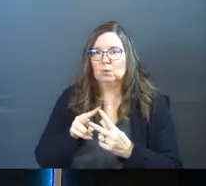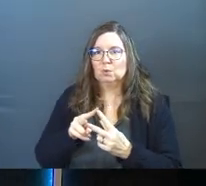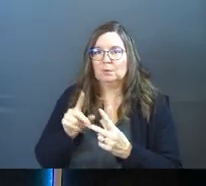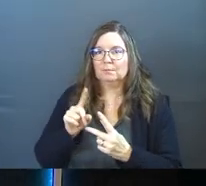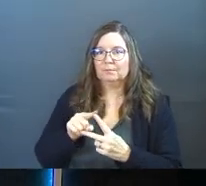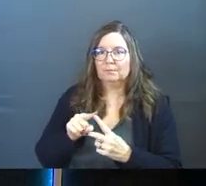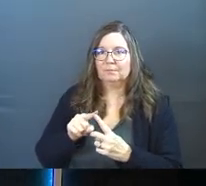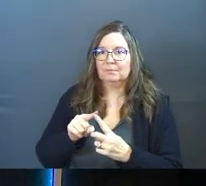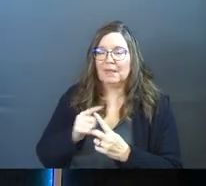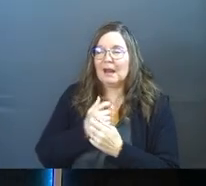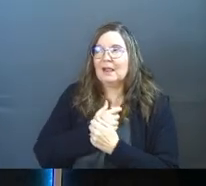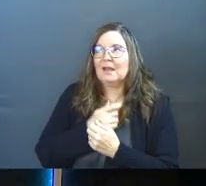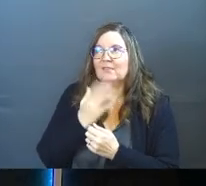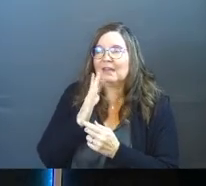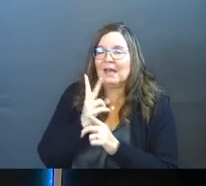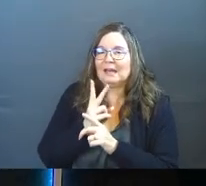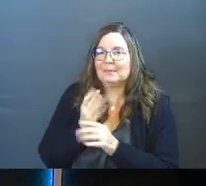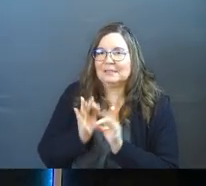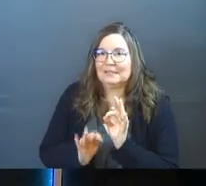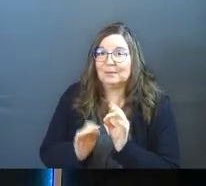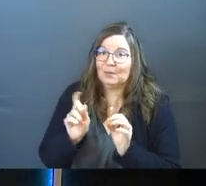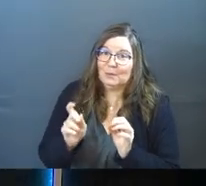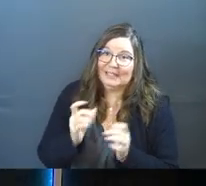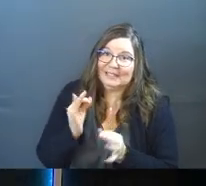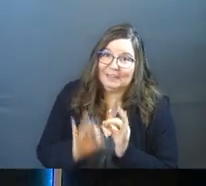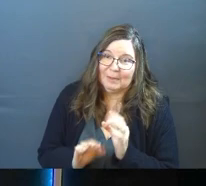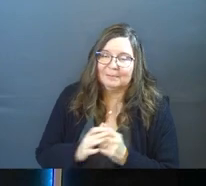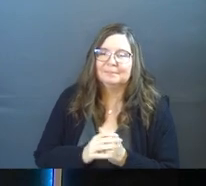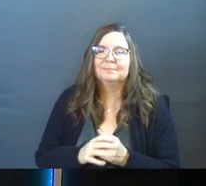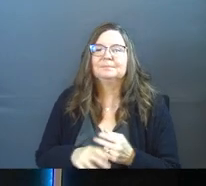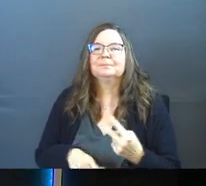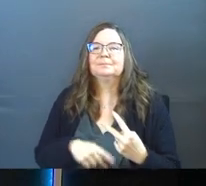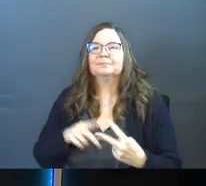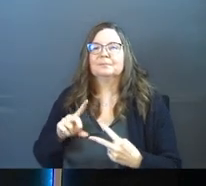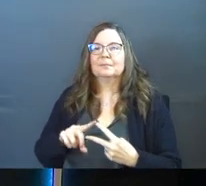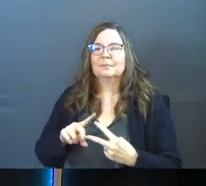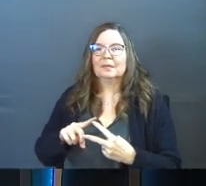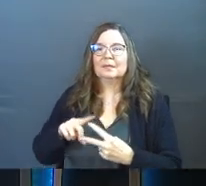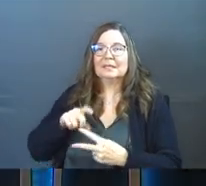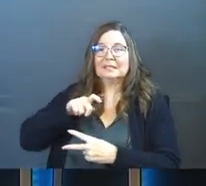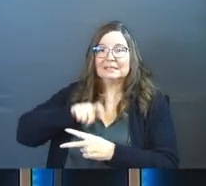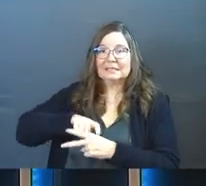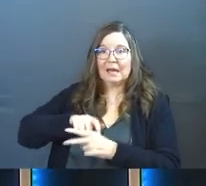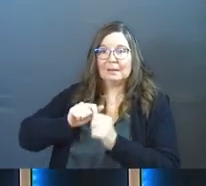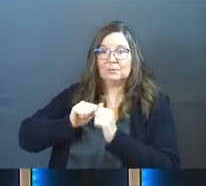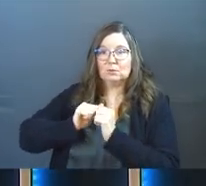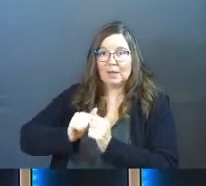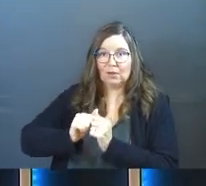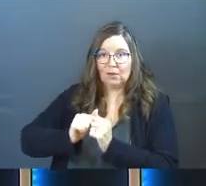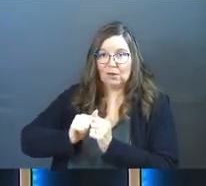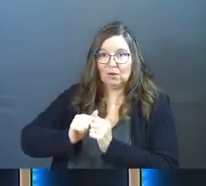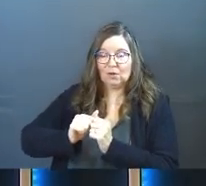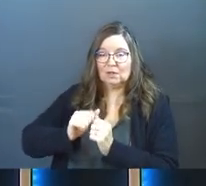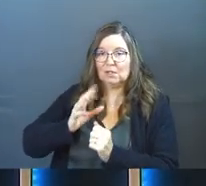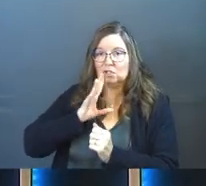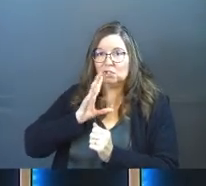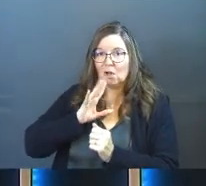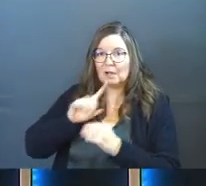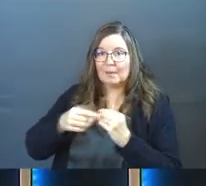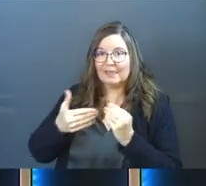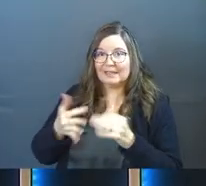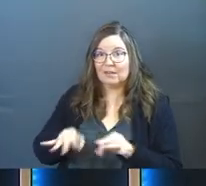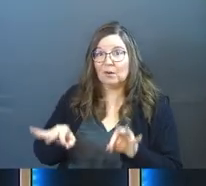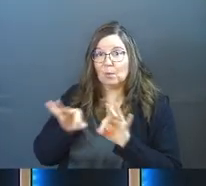that God kept it simple. He's like, y'all need it simple. So he said, time spent together talking about things